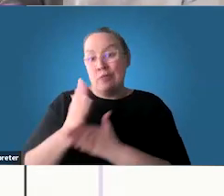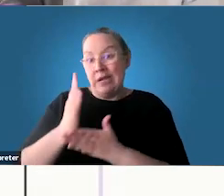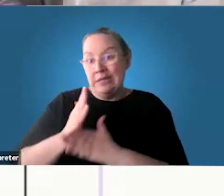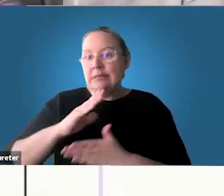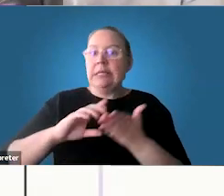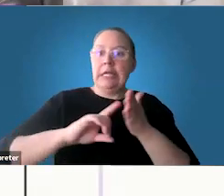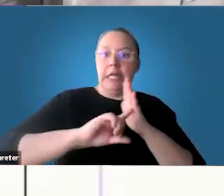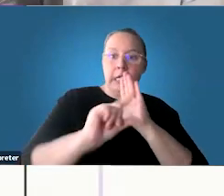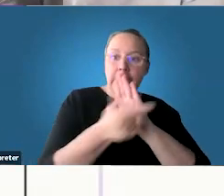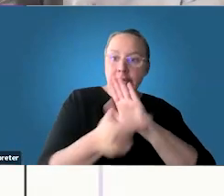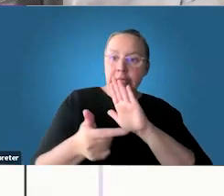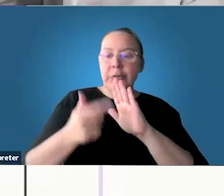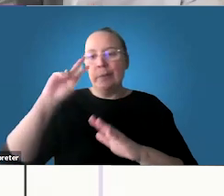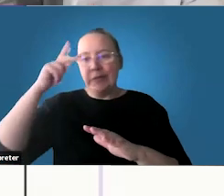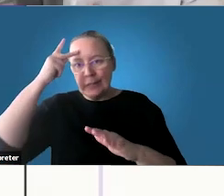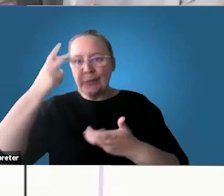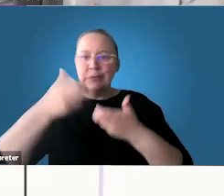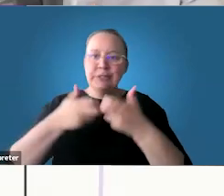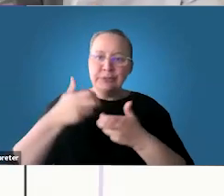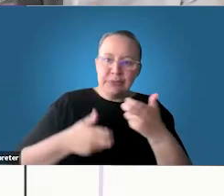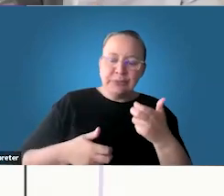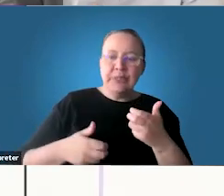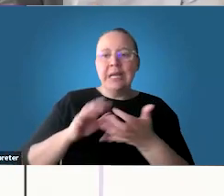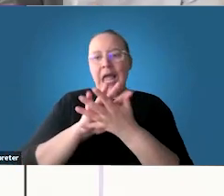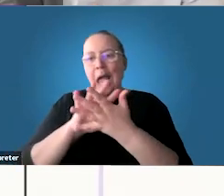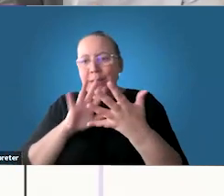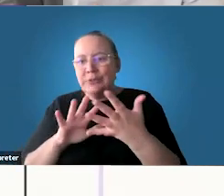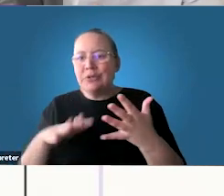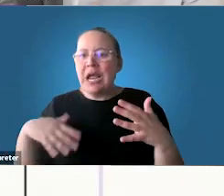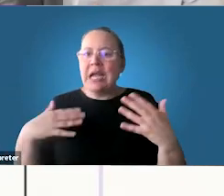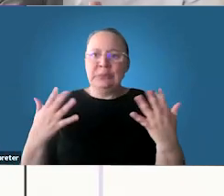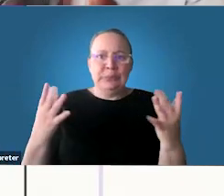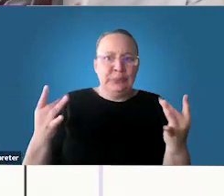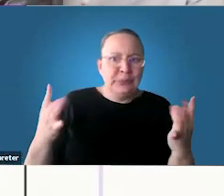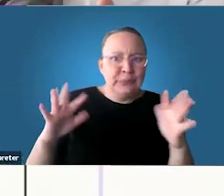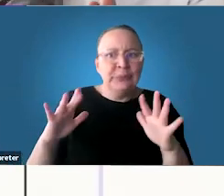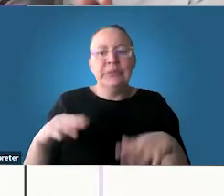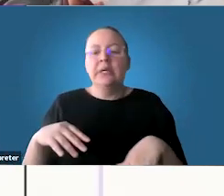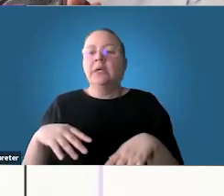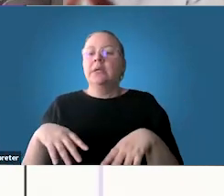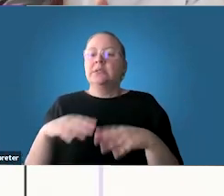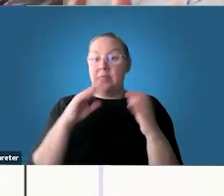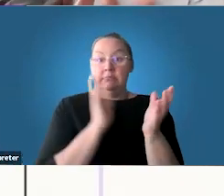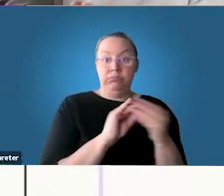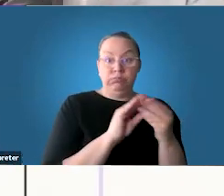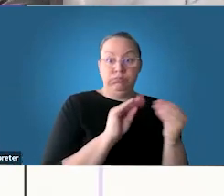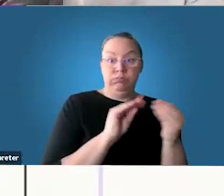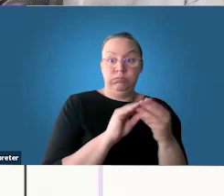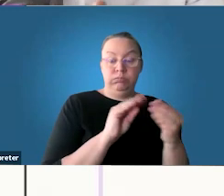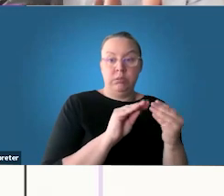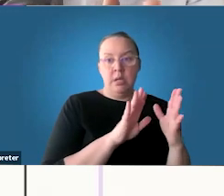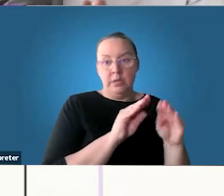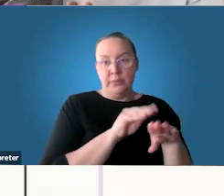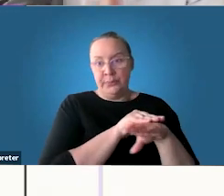legal, political issue, abstract and contentious. I think narrative strategists, the movement